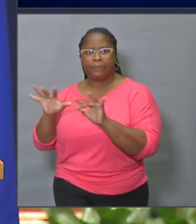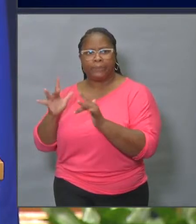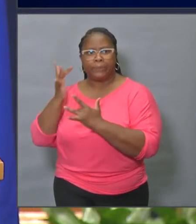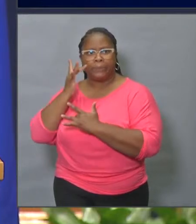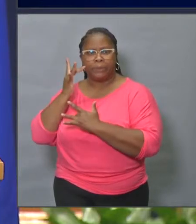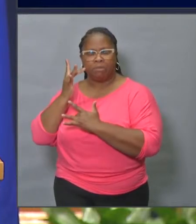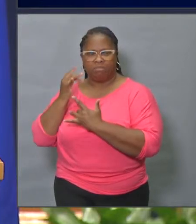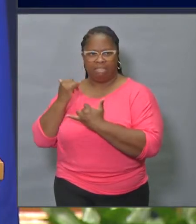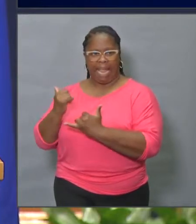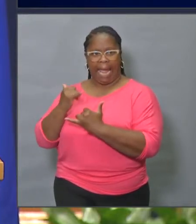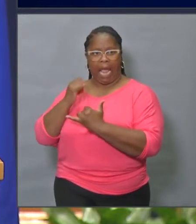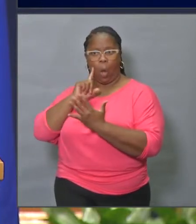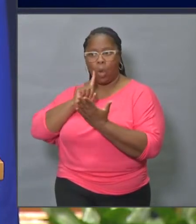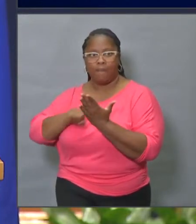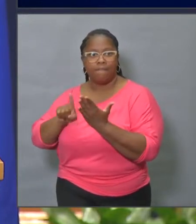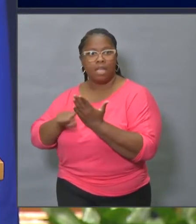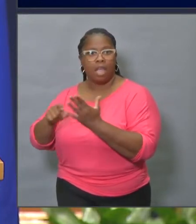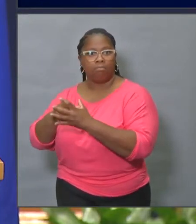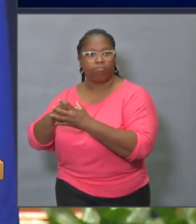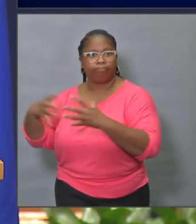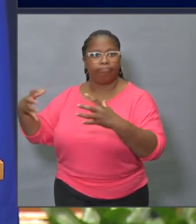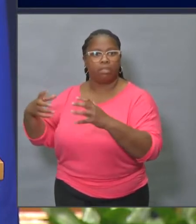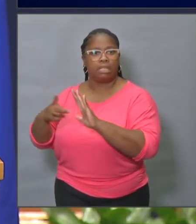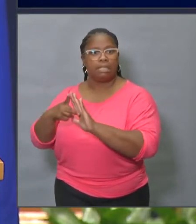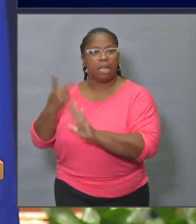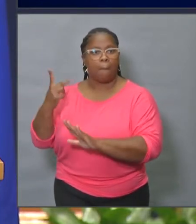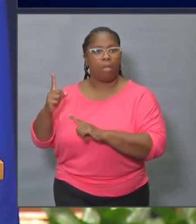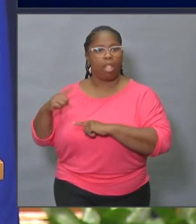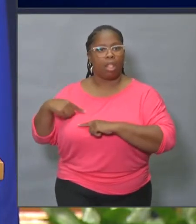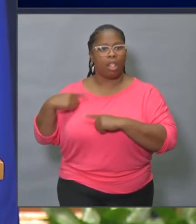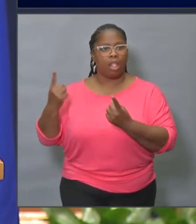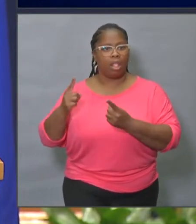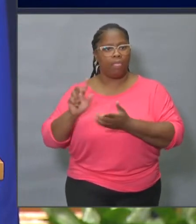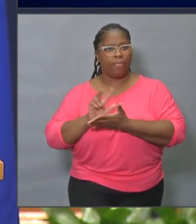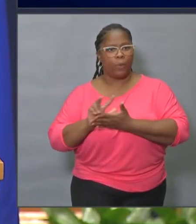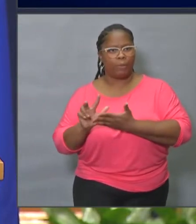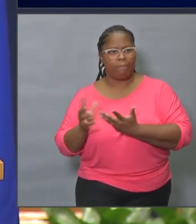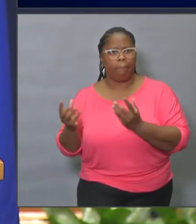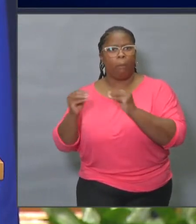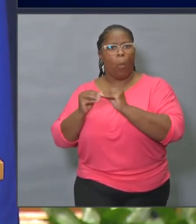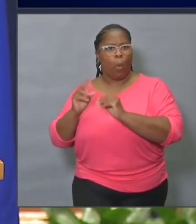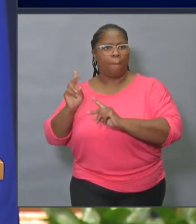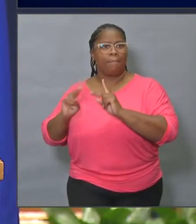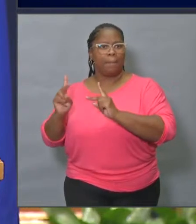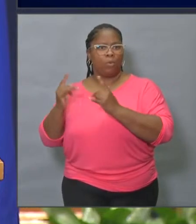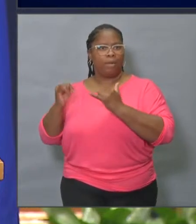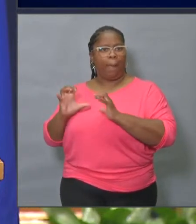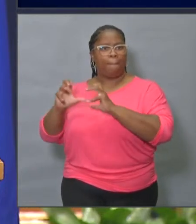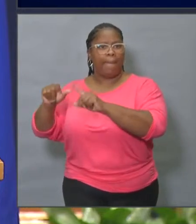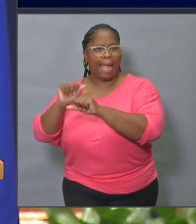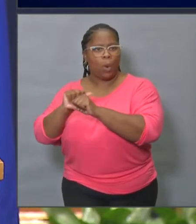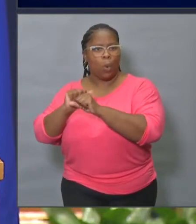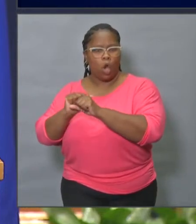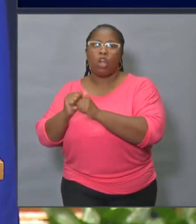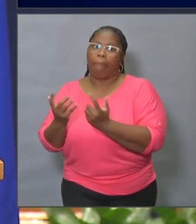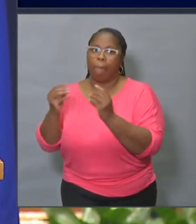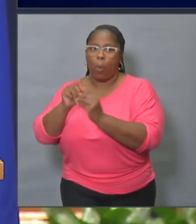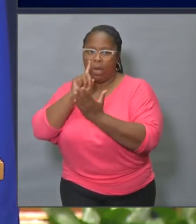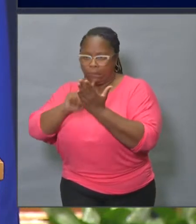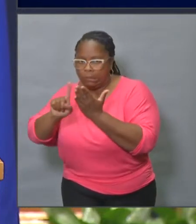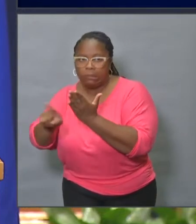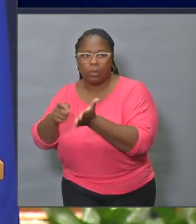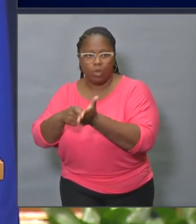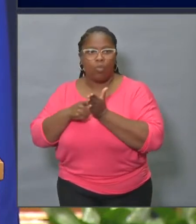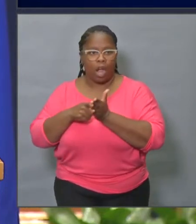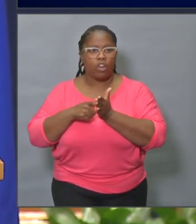our investigations at workplaces over the last 3 weeks, again, as more and more people have been going back to work. The